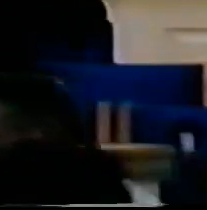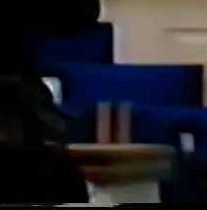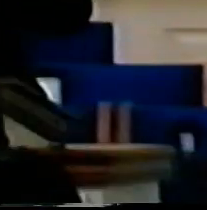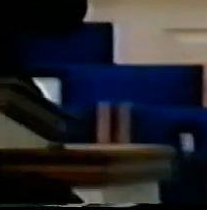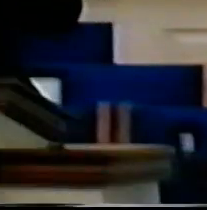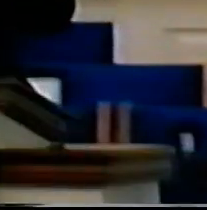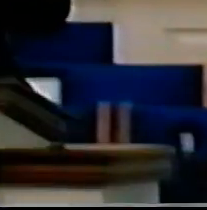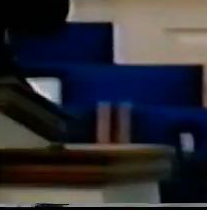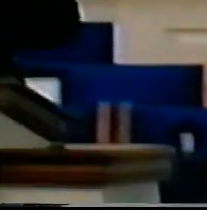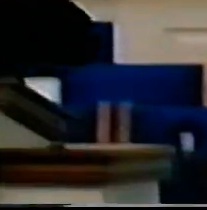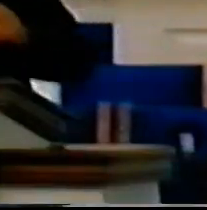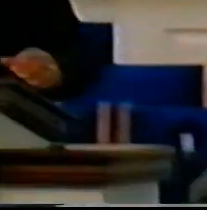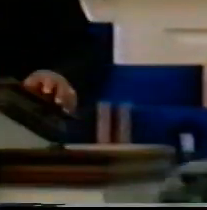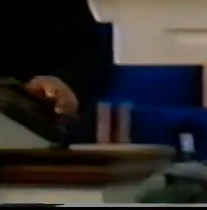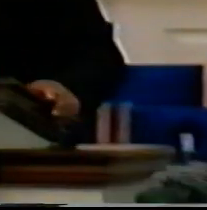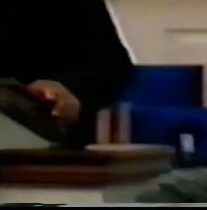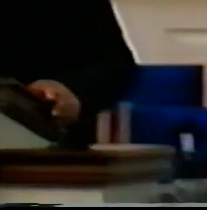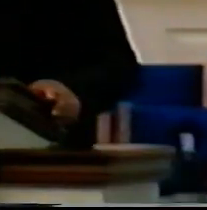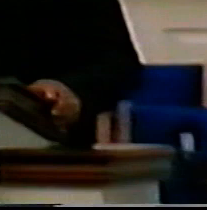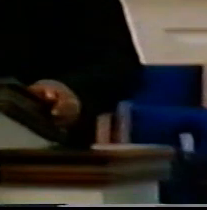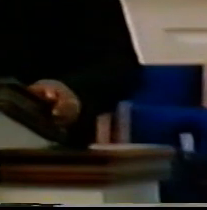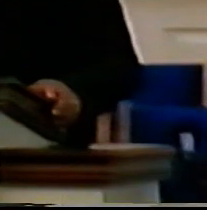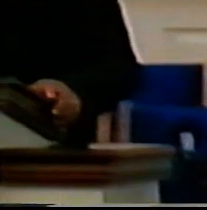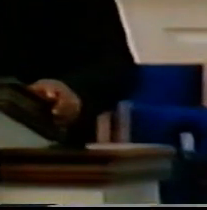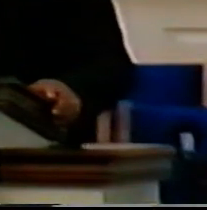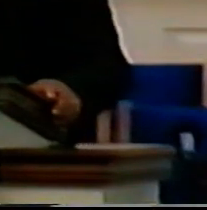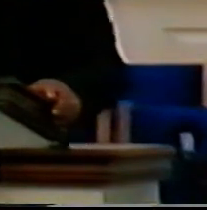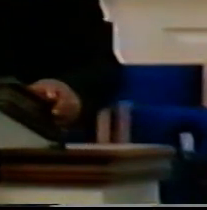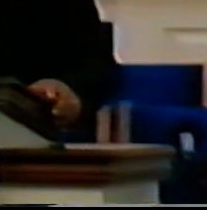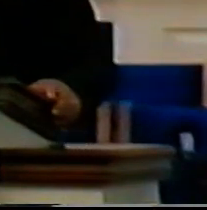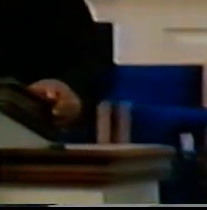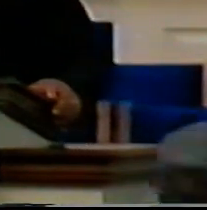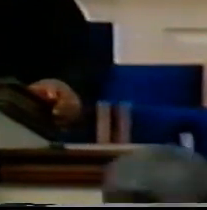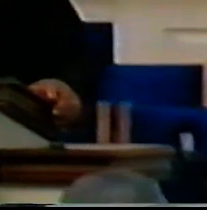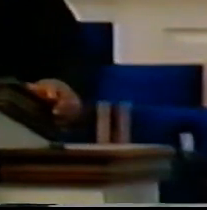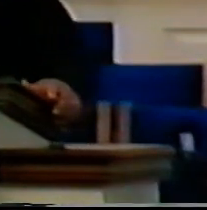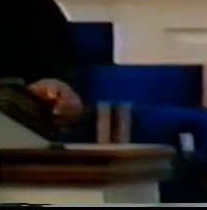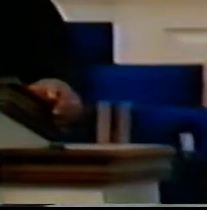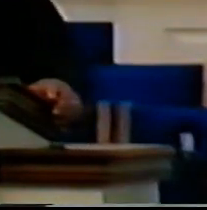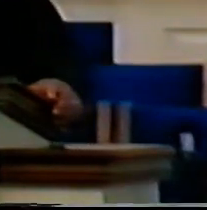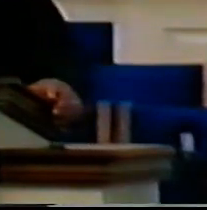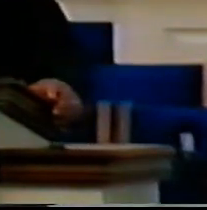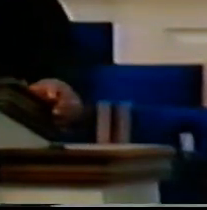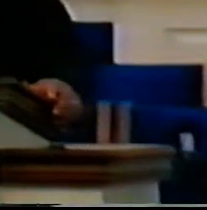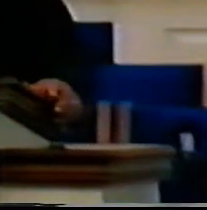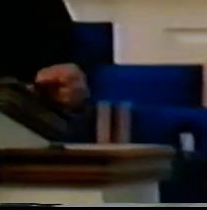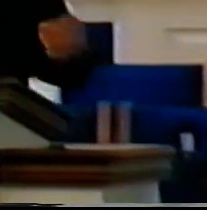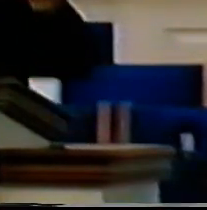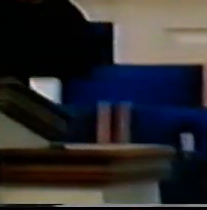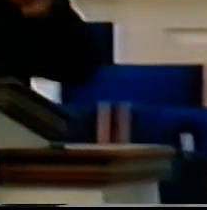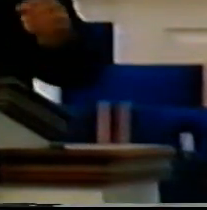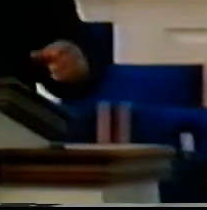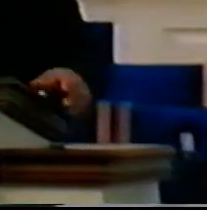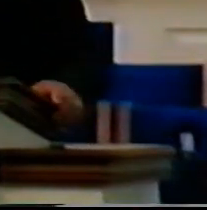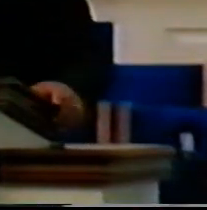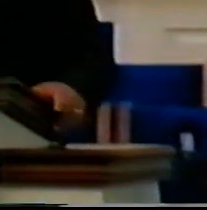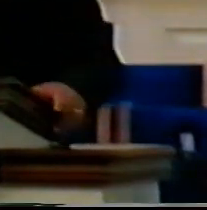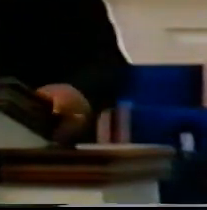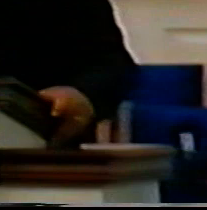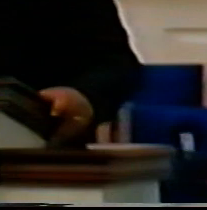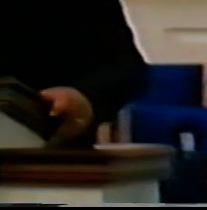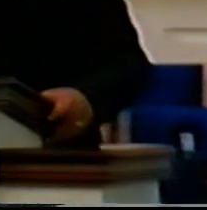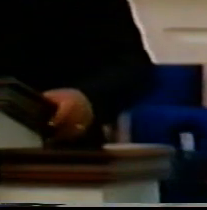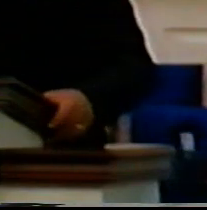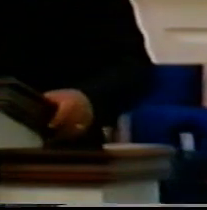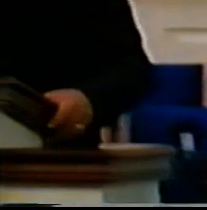While they're sitting down, I'll say this. I do want you to see what your Faith Promise Missions has done. God allowed us to